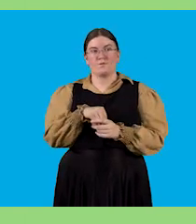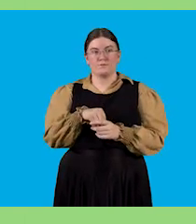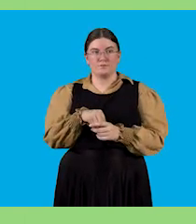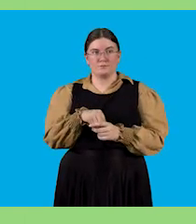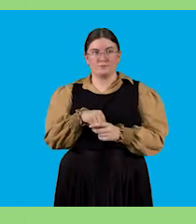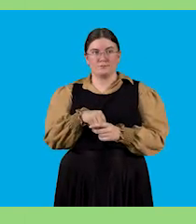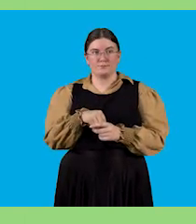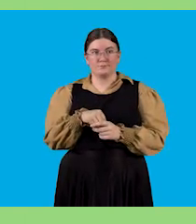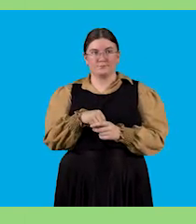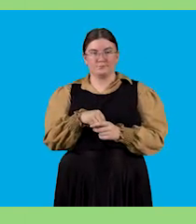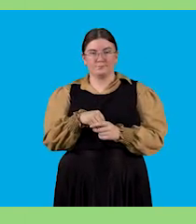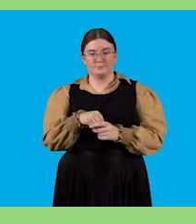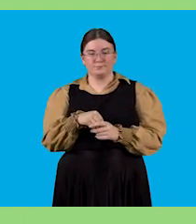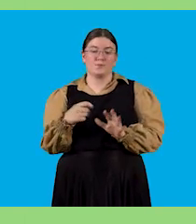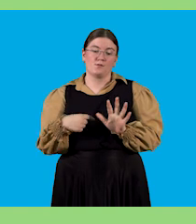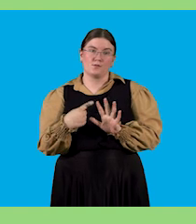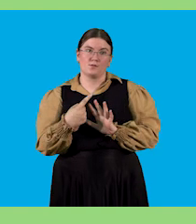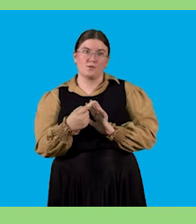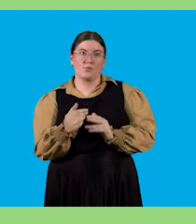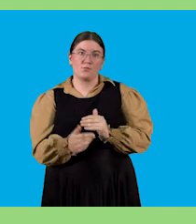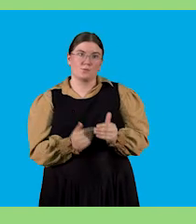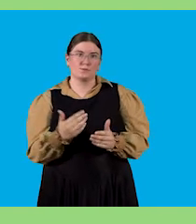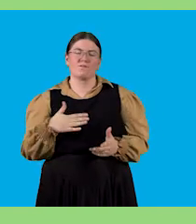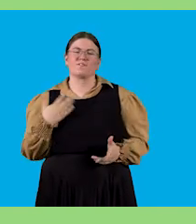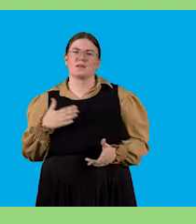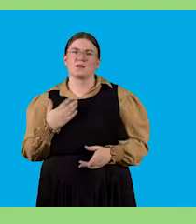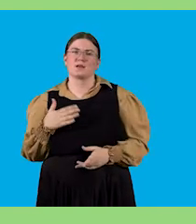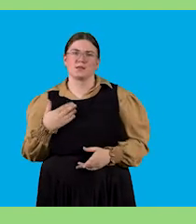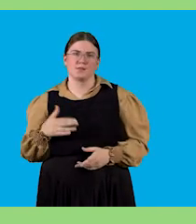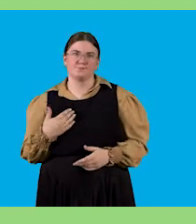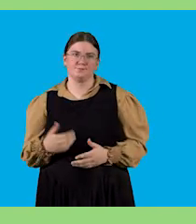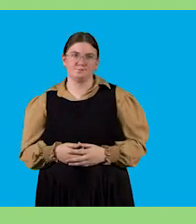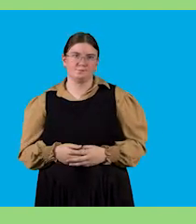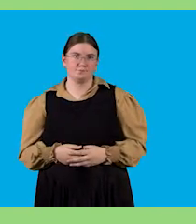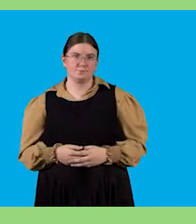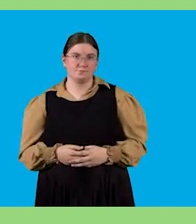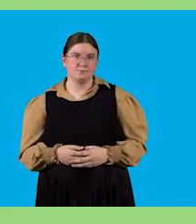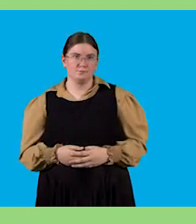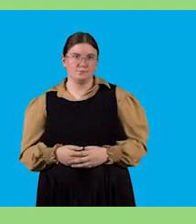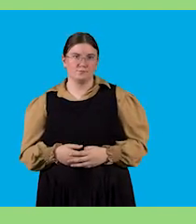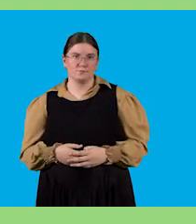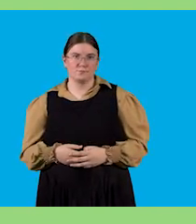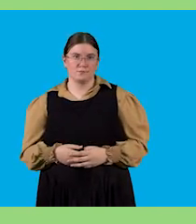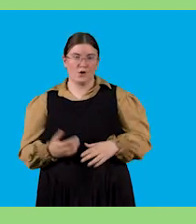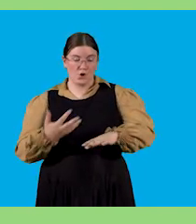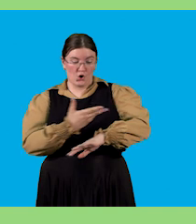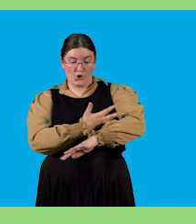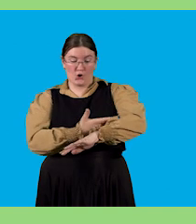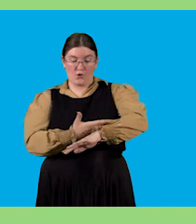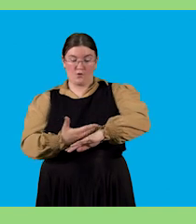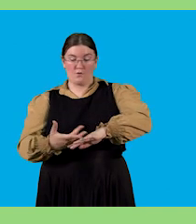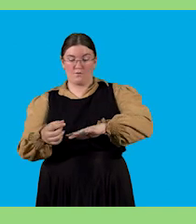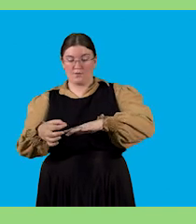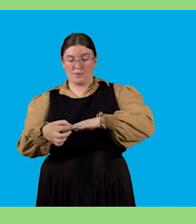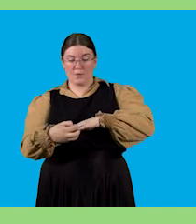this involves a sense or a process of feeling. So you have receptors that are found at the end